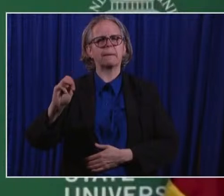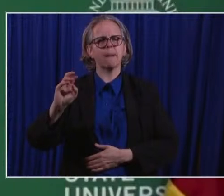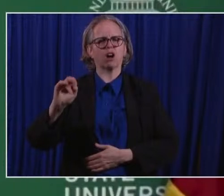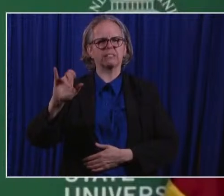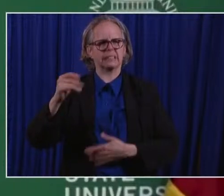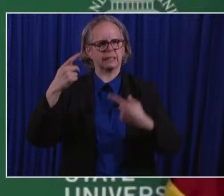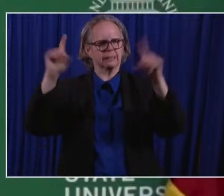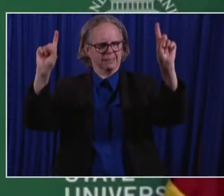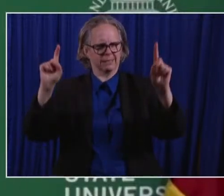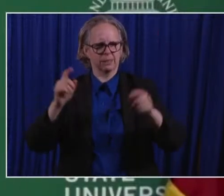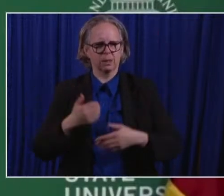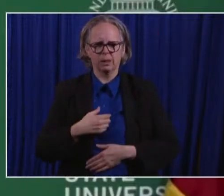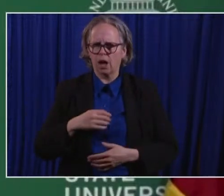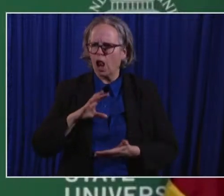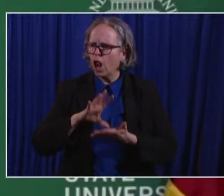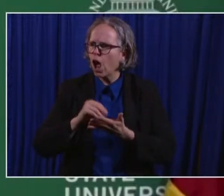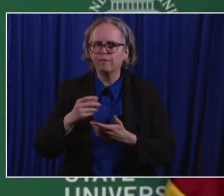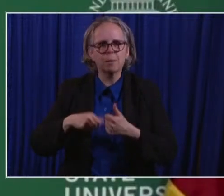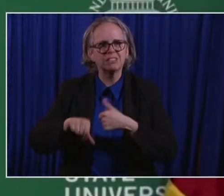frankly.